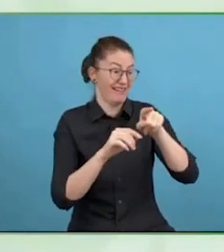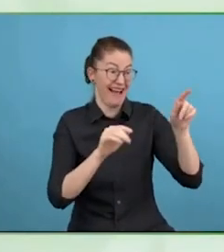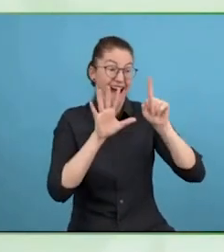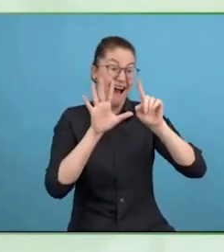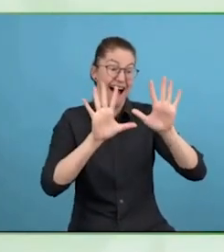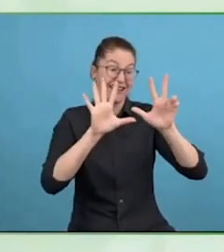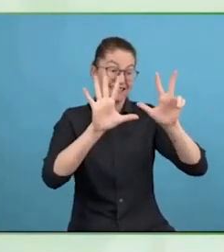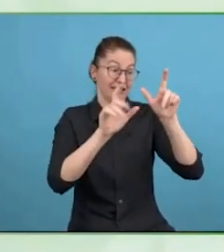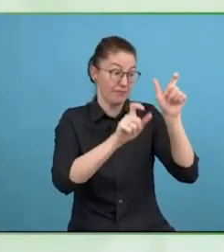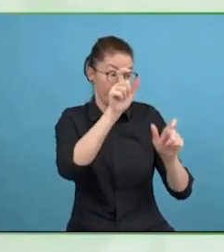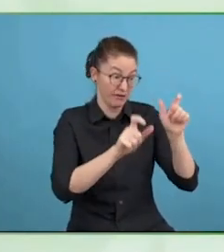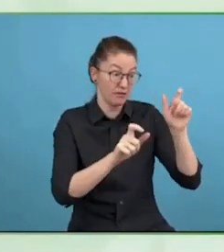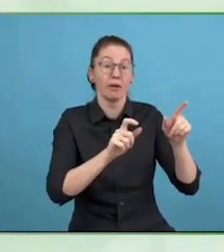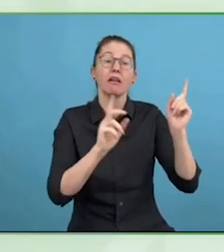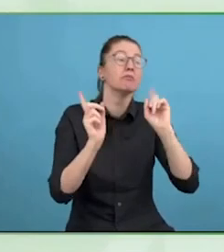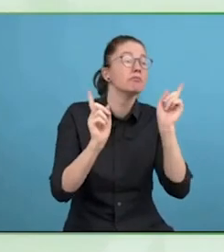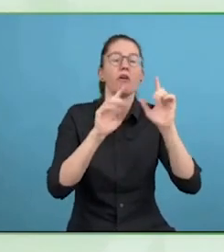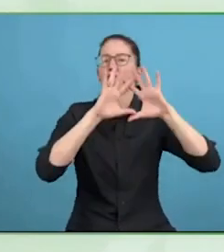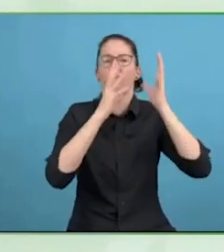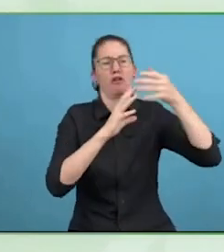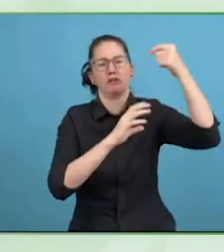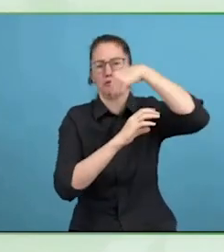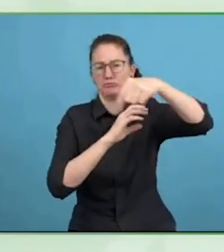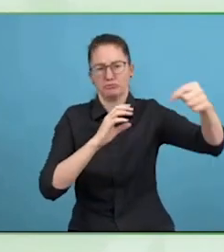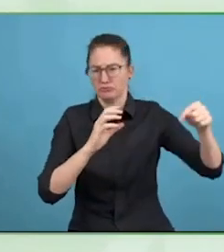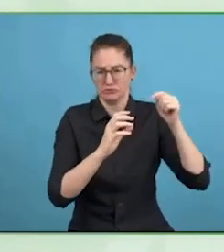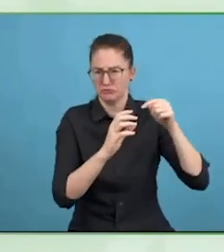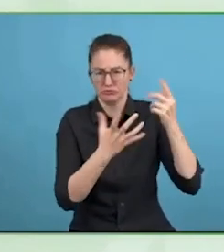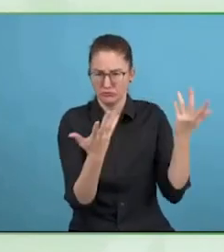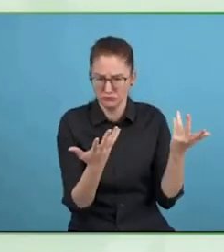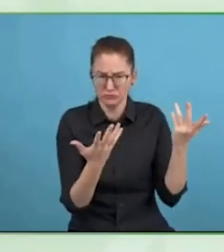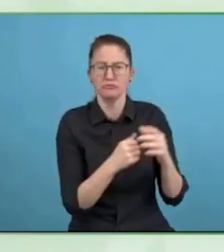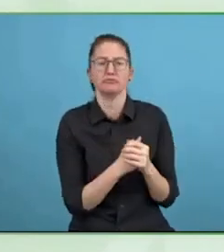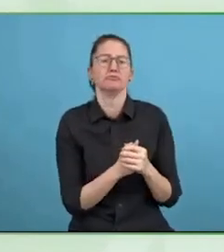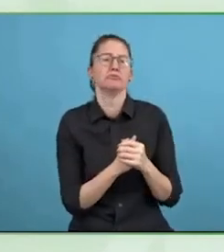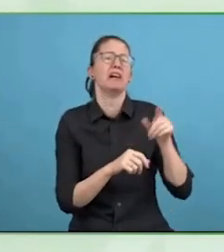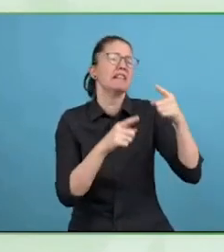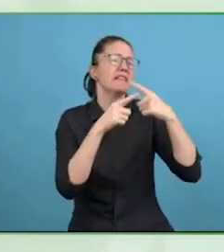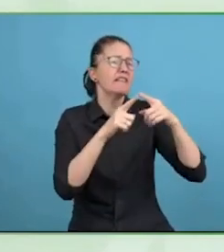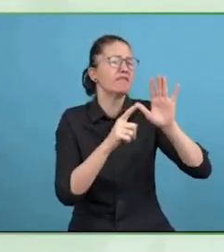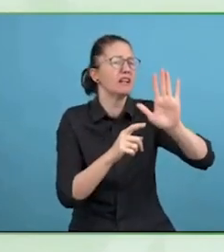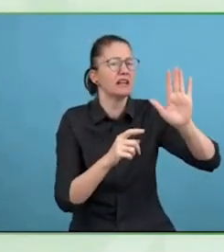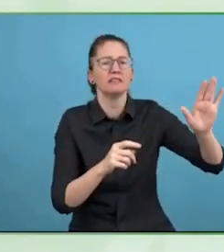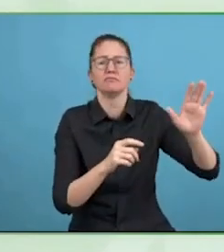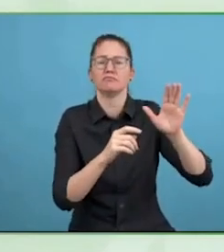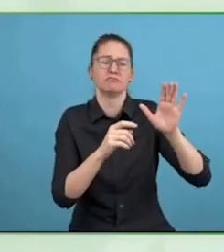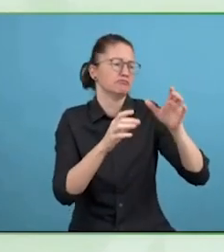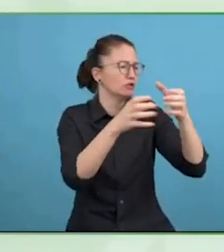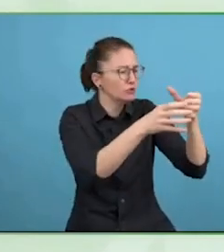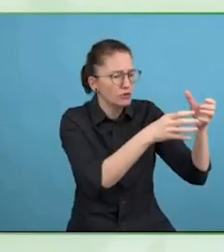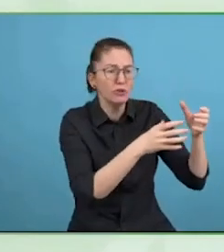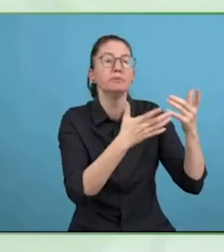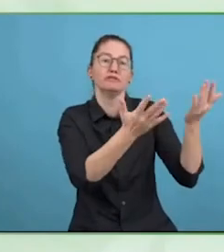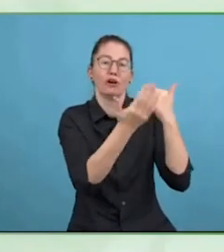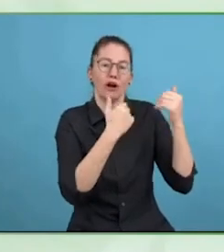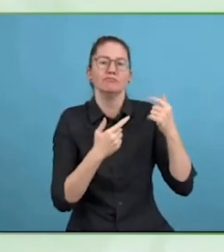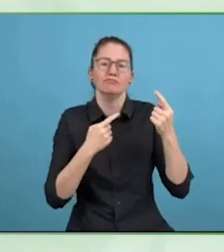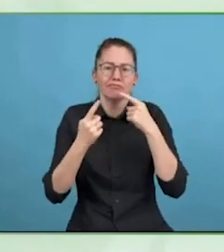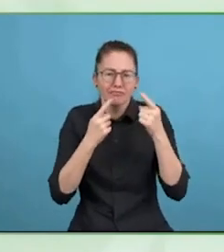have developed methodologies to empower persons with disability to speak up, to empower